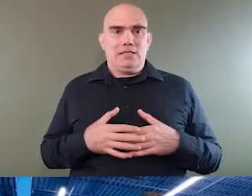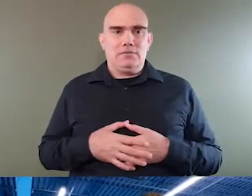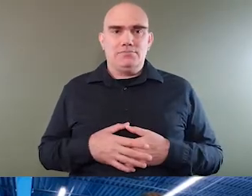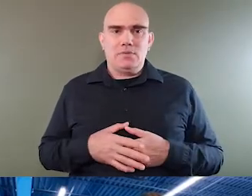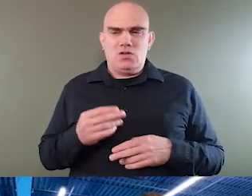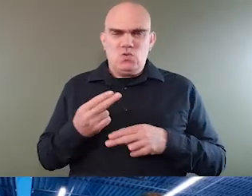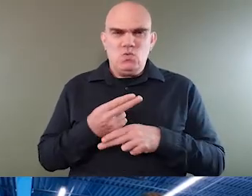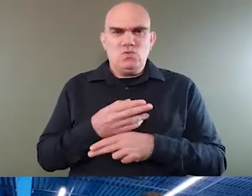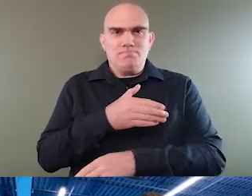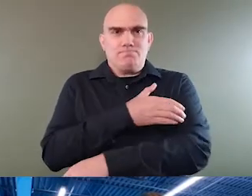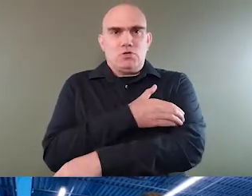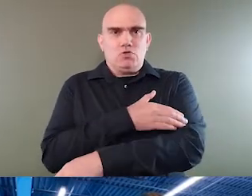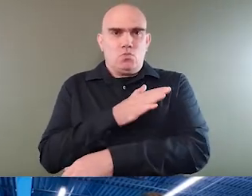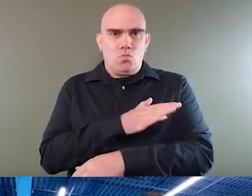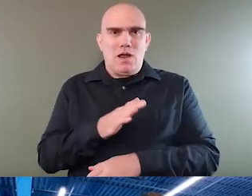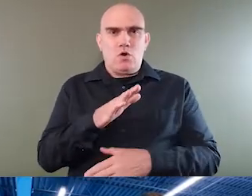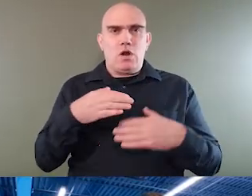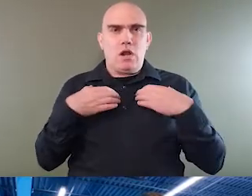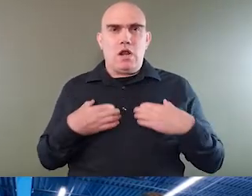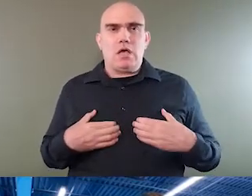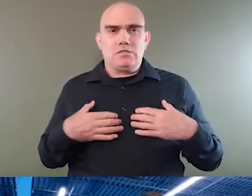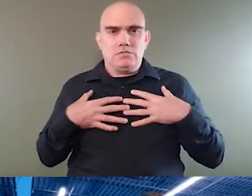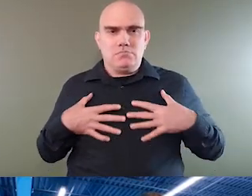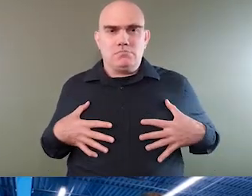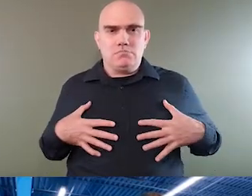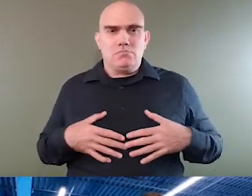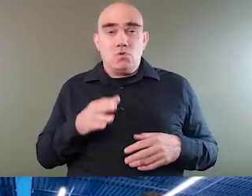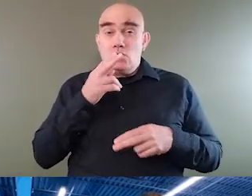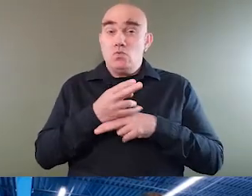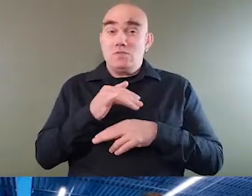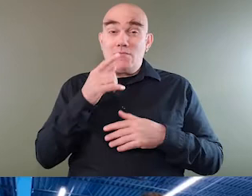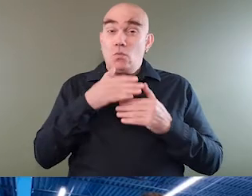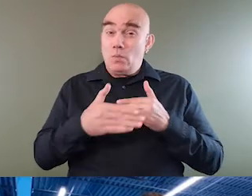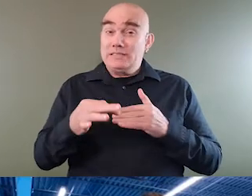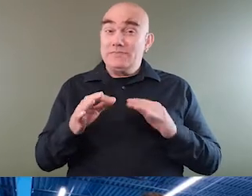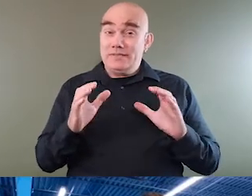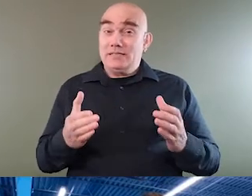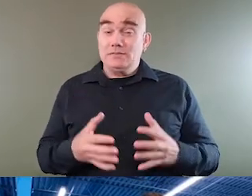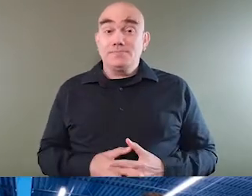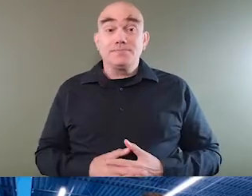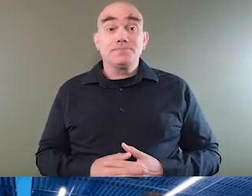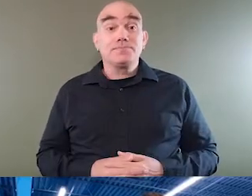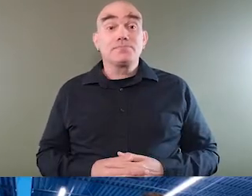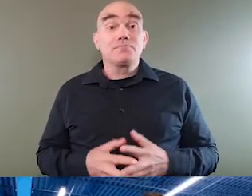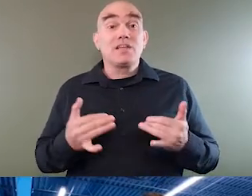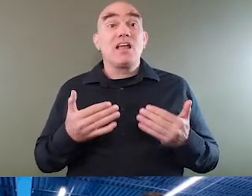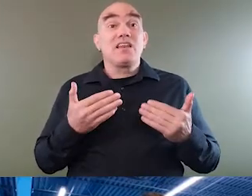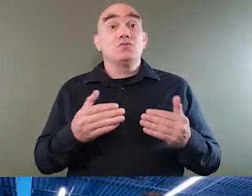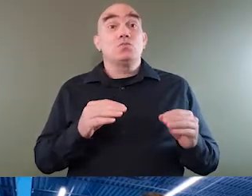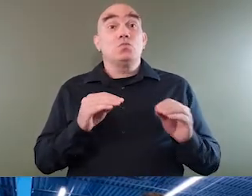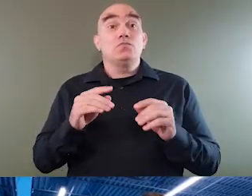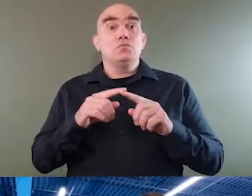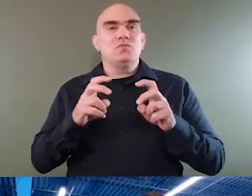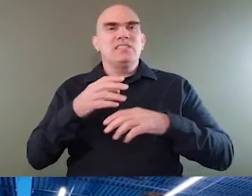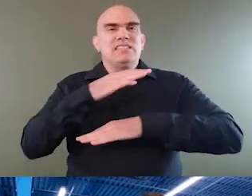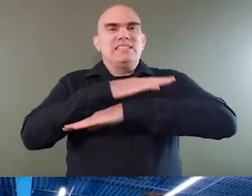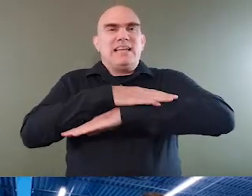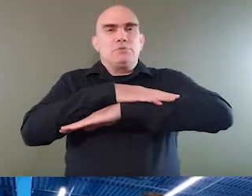and use those muscles around your lungs. We'll use that for the rest of class. Now, let's move on to